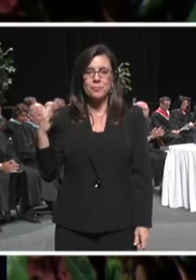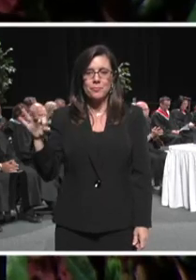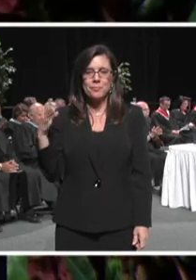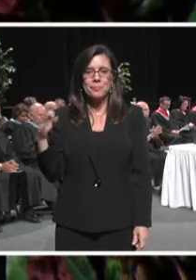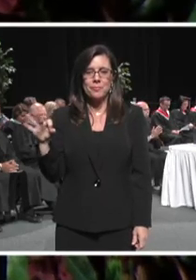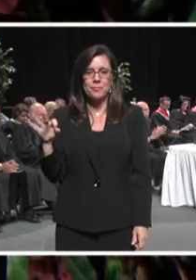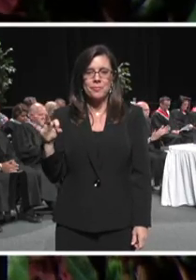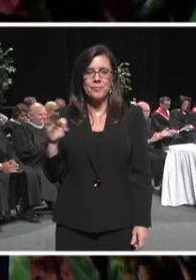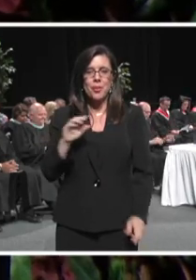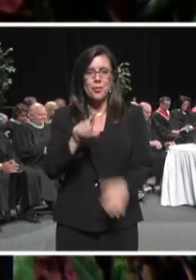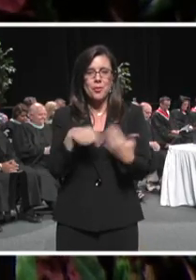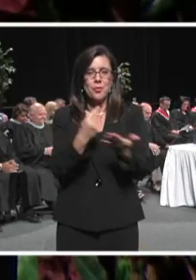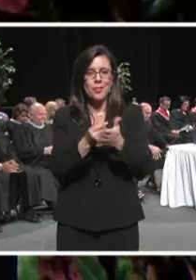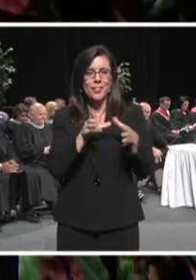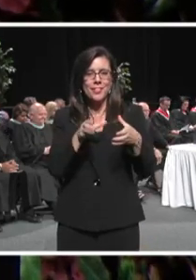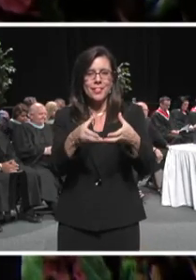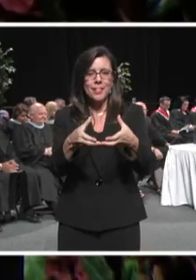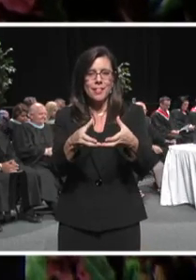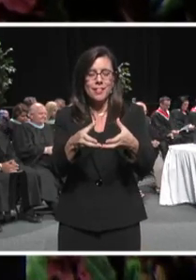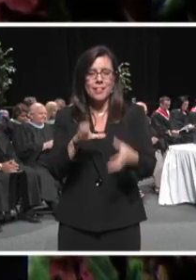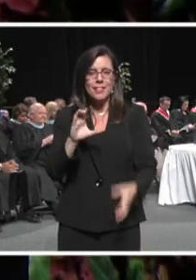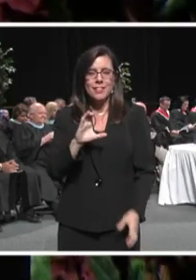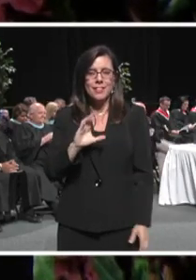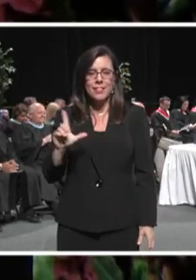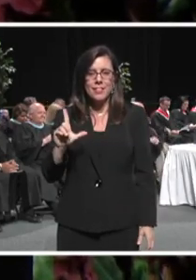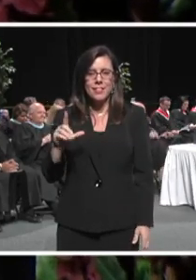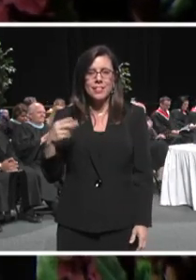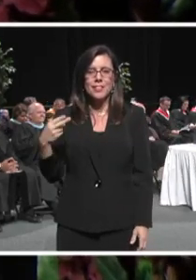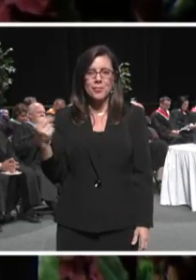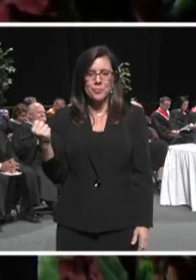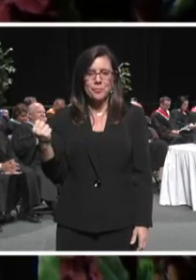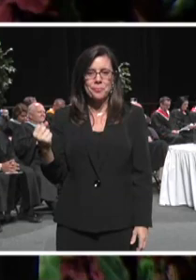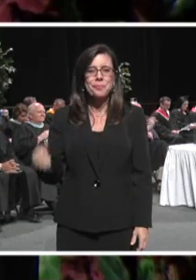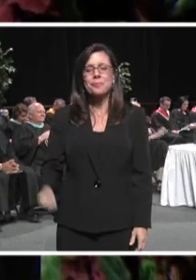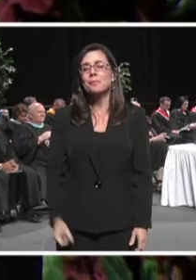2019 graduating class of Cypress Lakes High School.